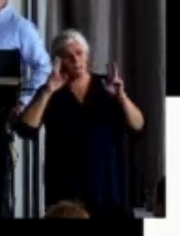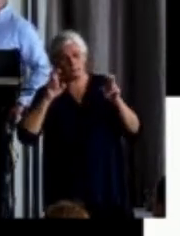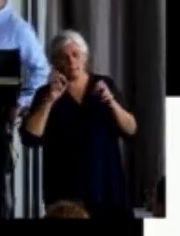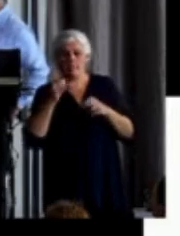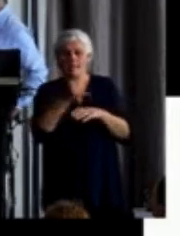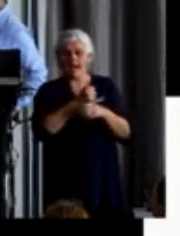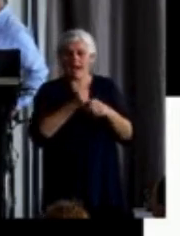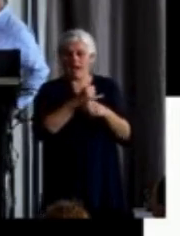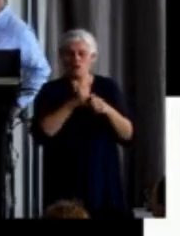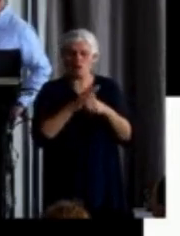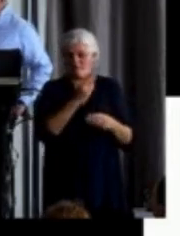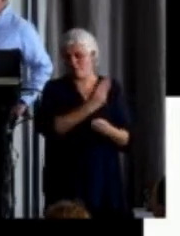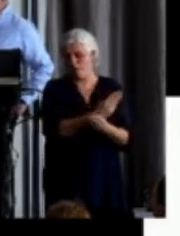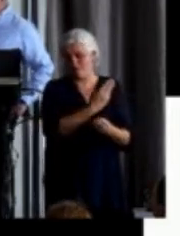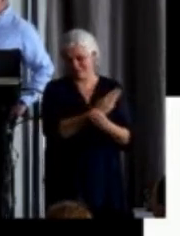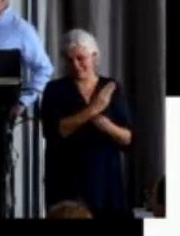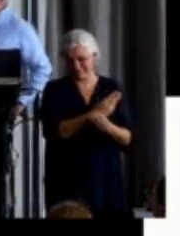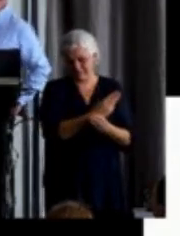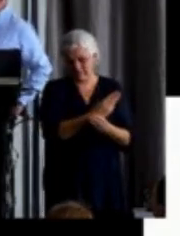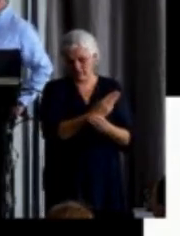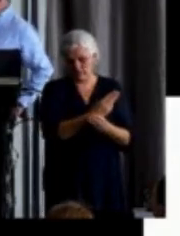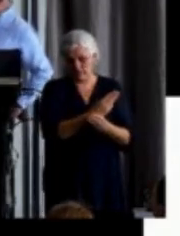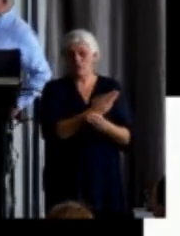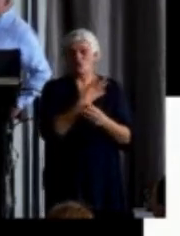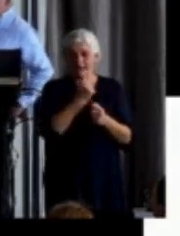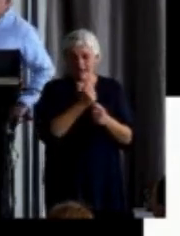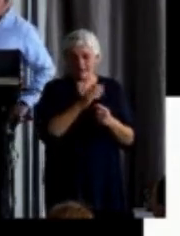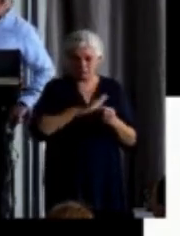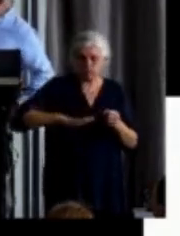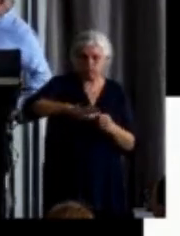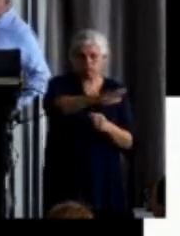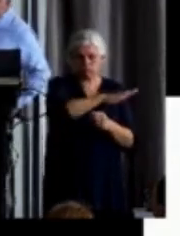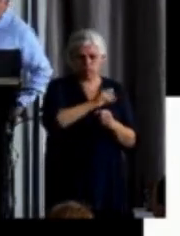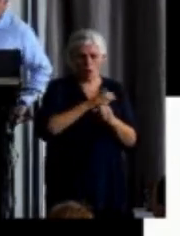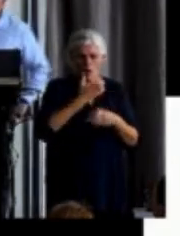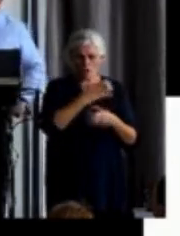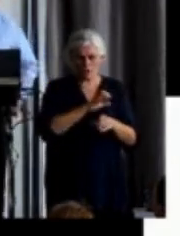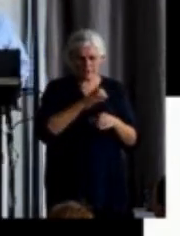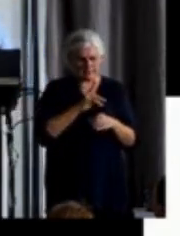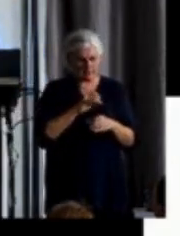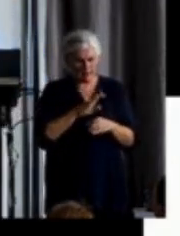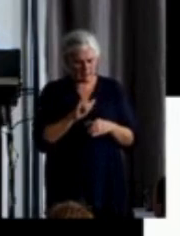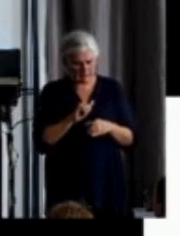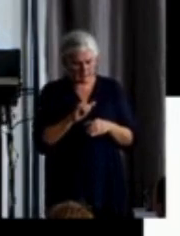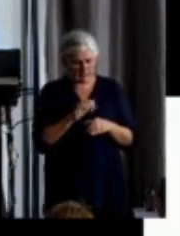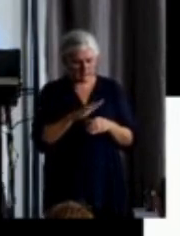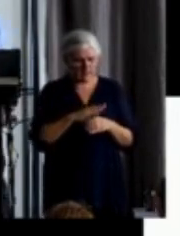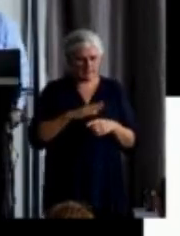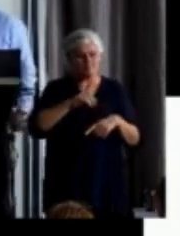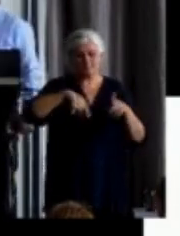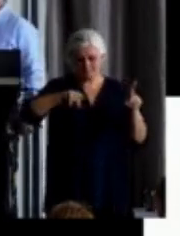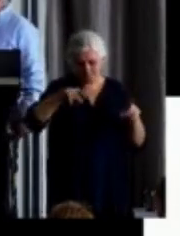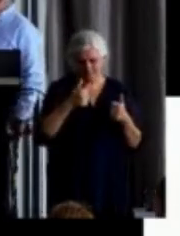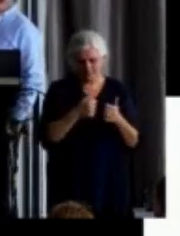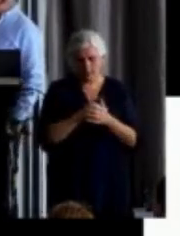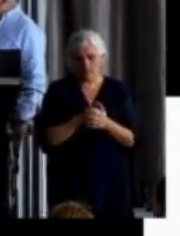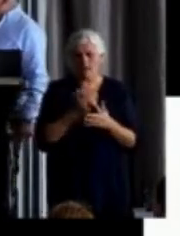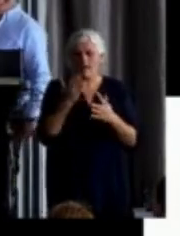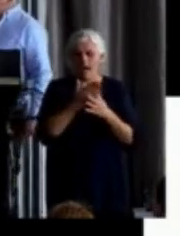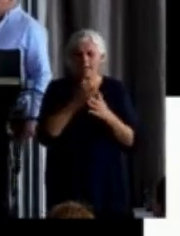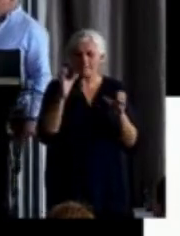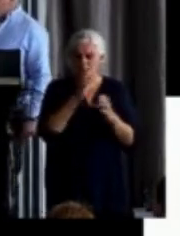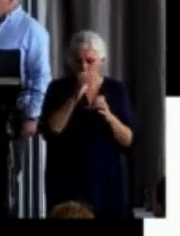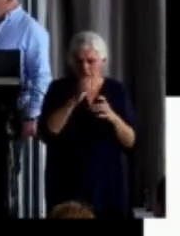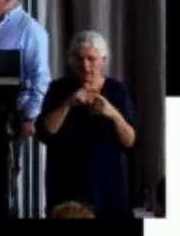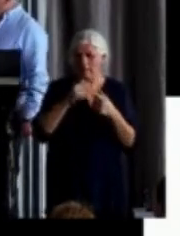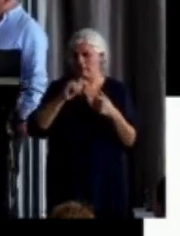islands of poverty, if you like. So there's disparity all across the country in terms of income. And this may affect, access to care.